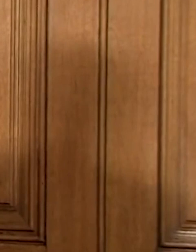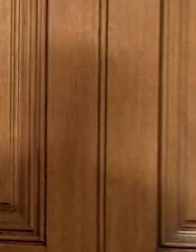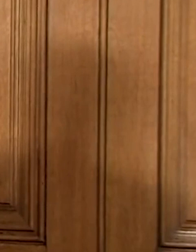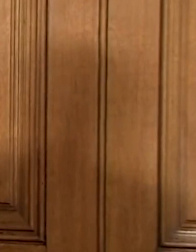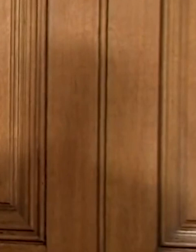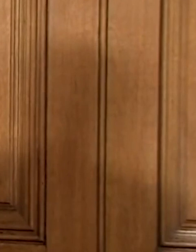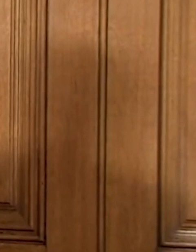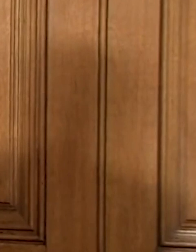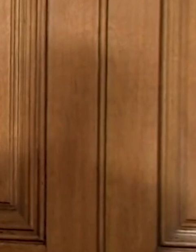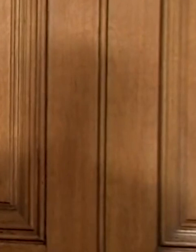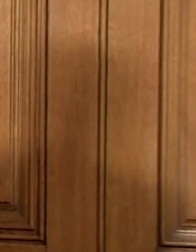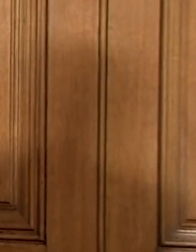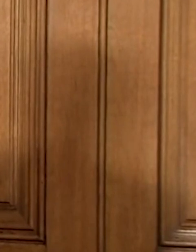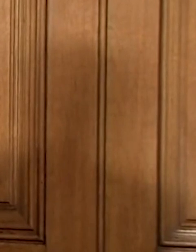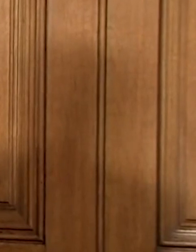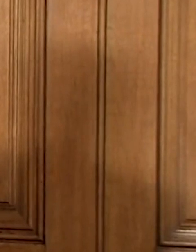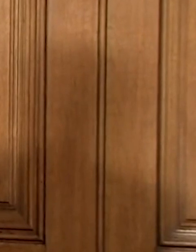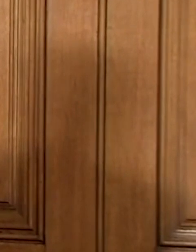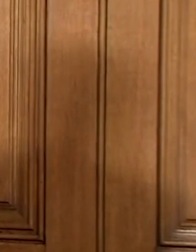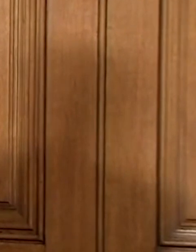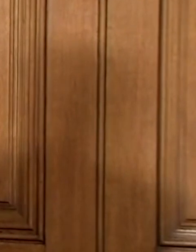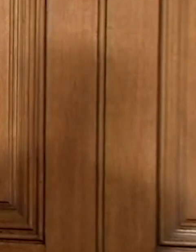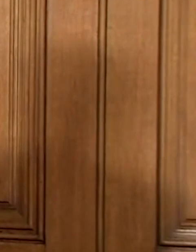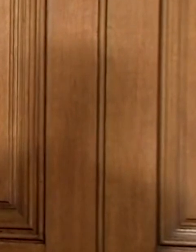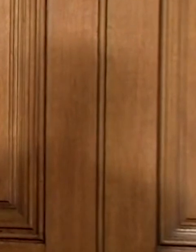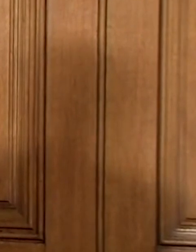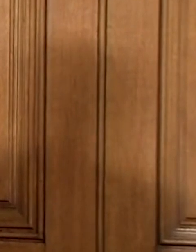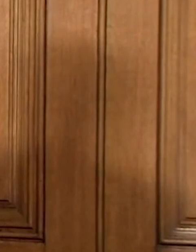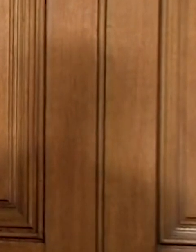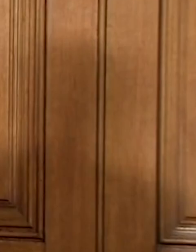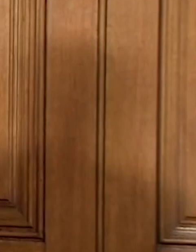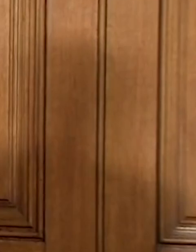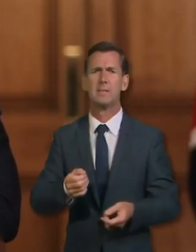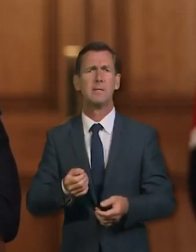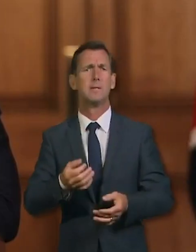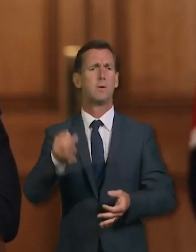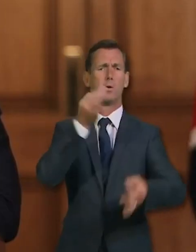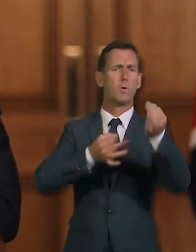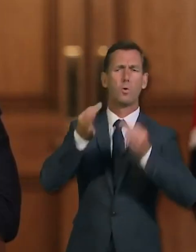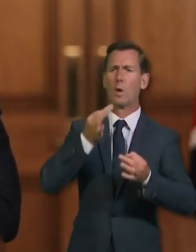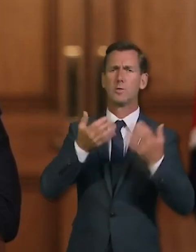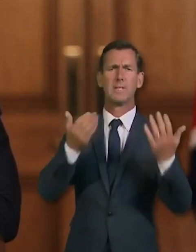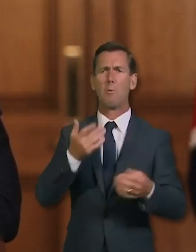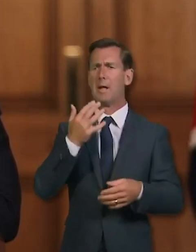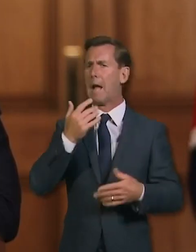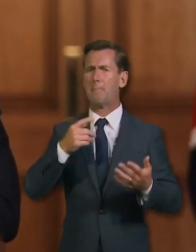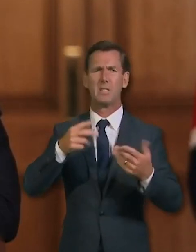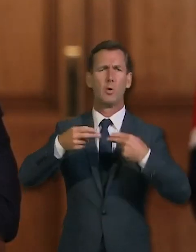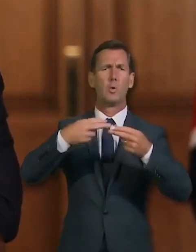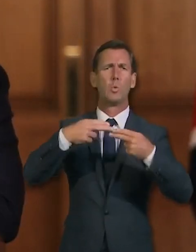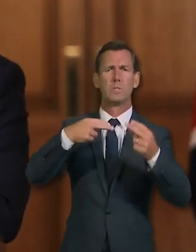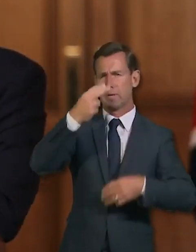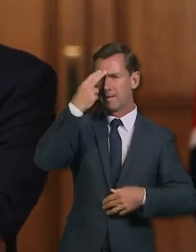opinion, they are for the benefit of all, and in my opinion, they apply to all. Ian Watson from the BBC.